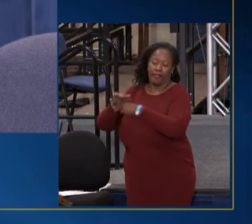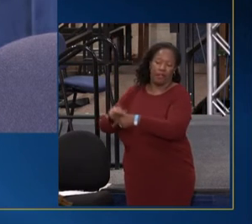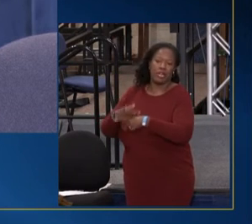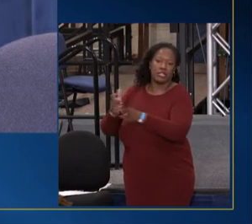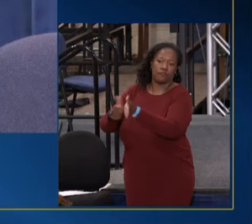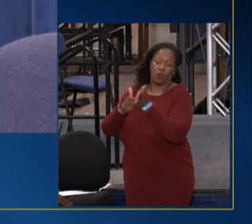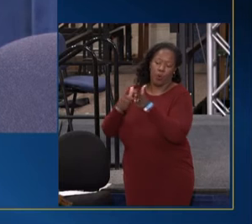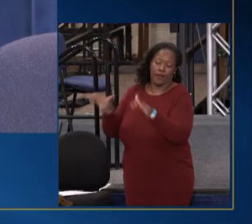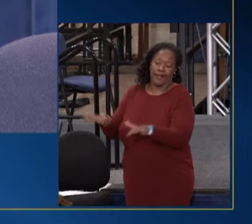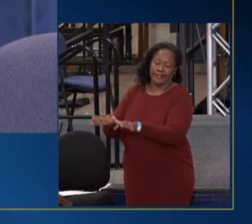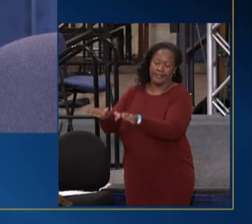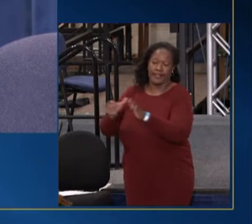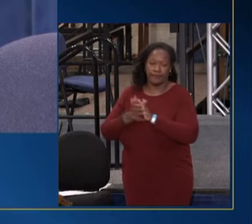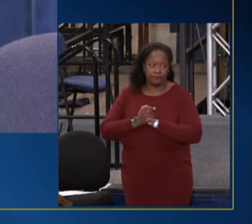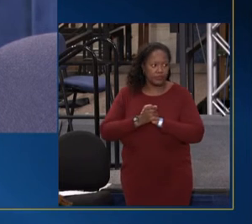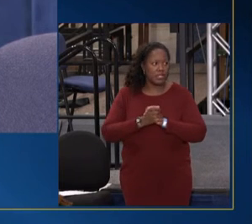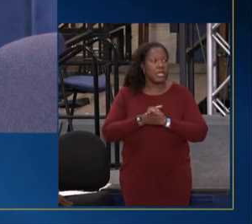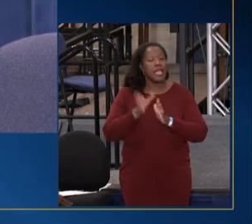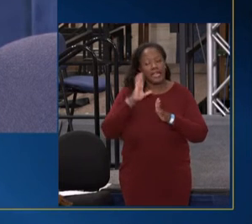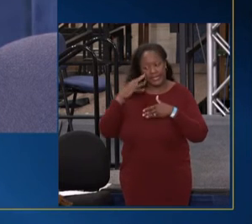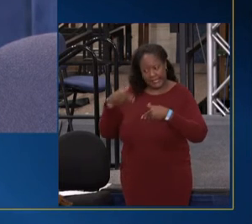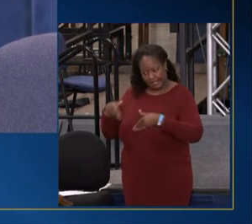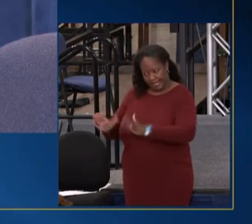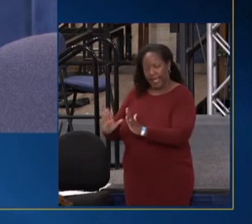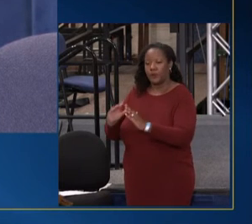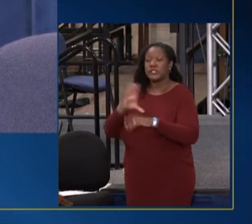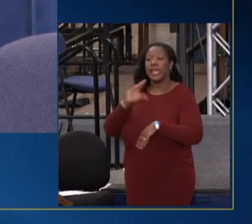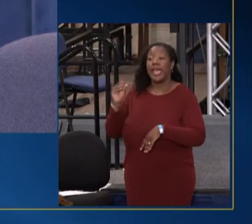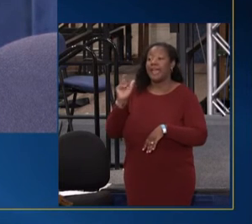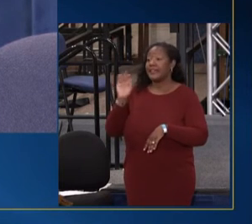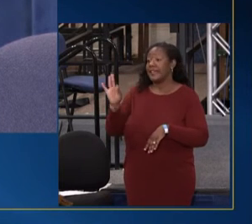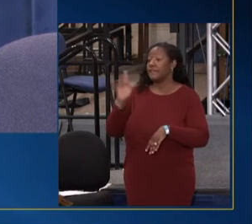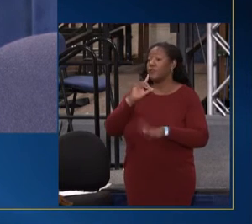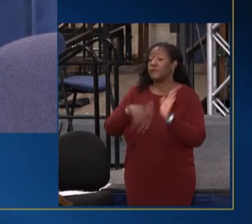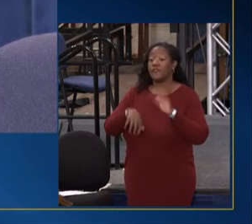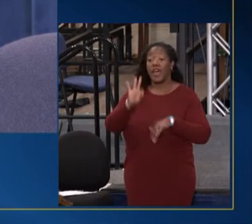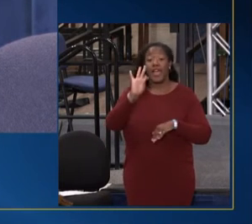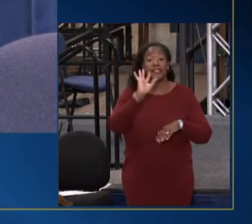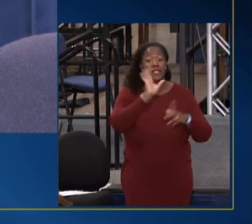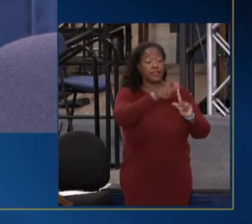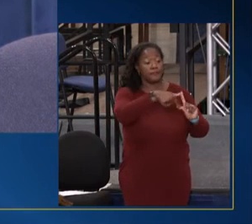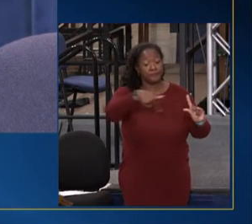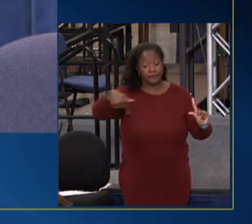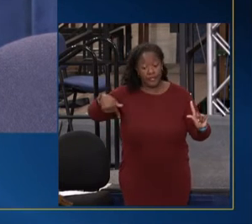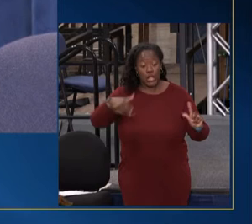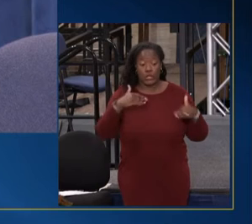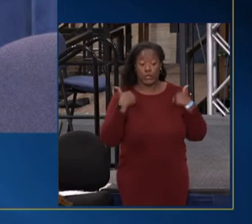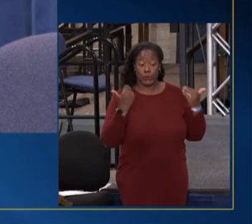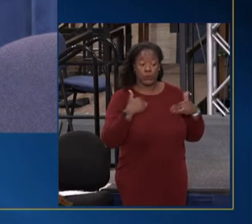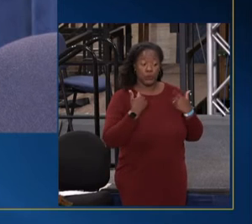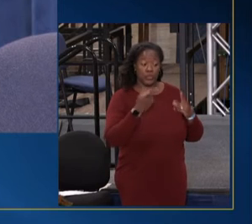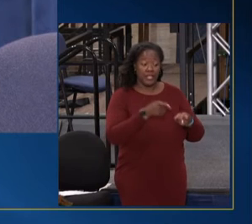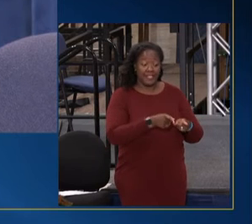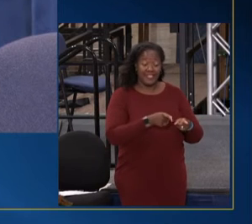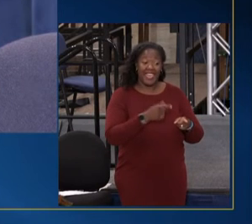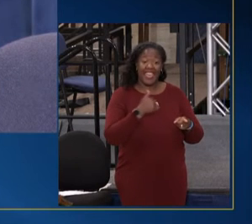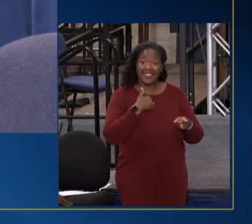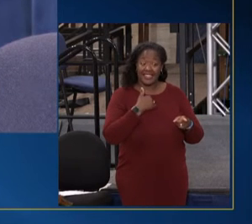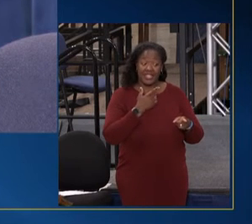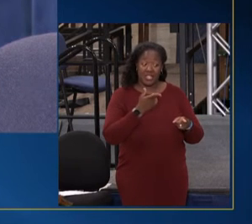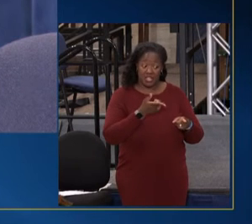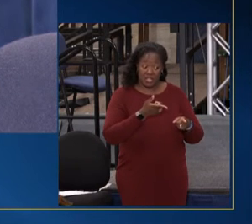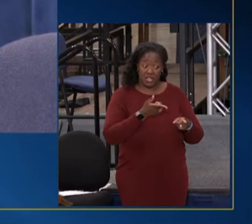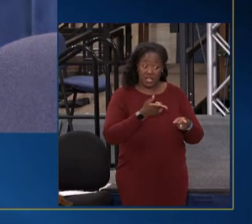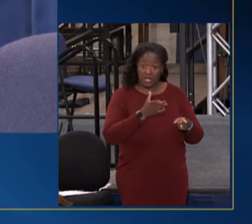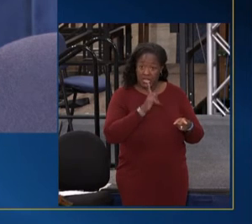activity, is an allowable activity, and as well that if you find an LGBTQI plus youth, that it's an allowable expense to